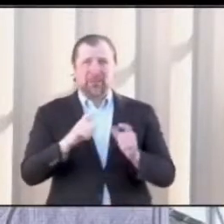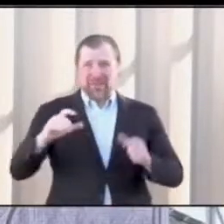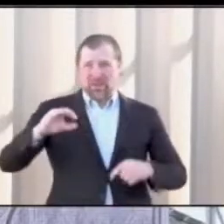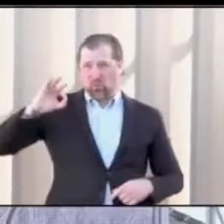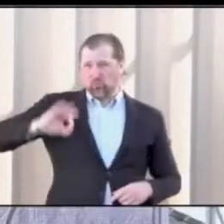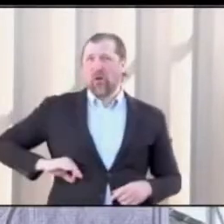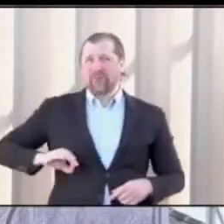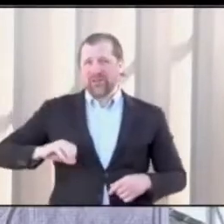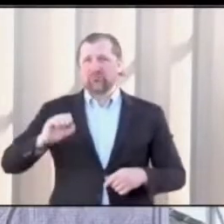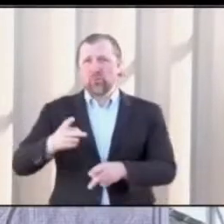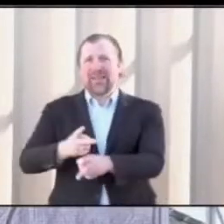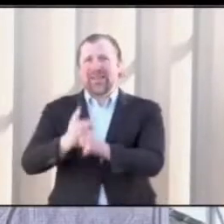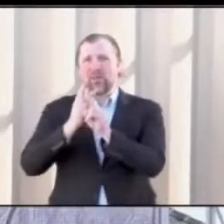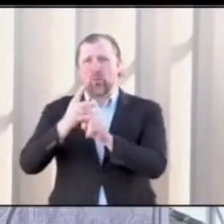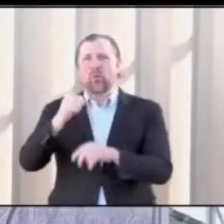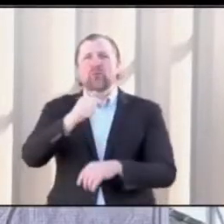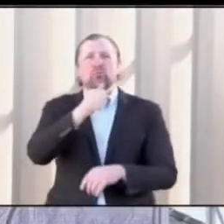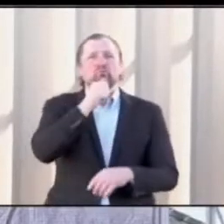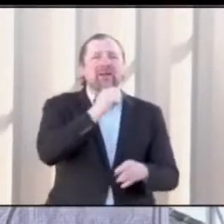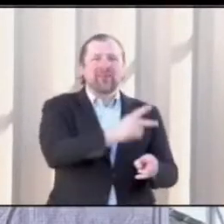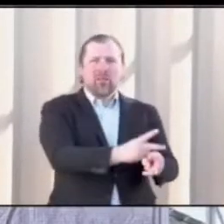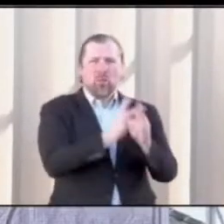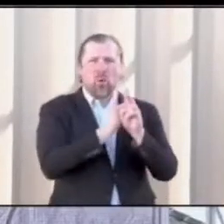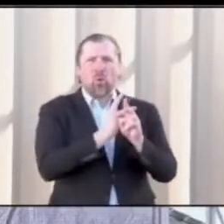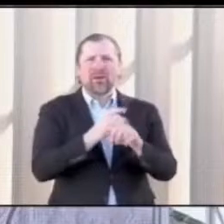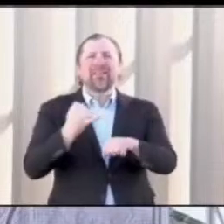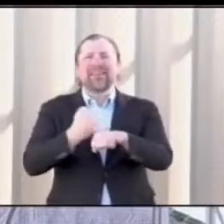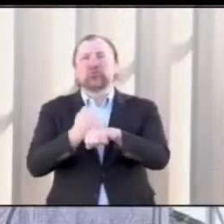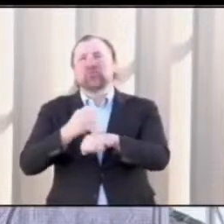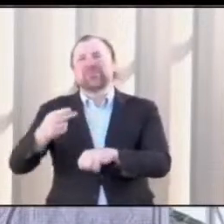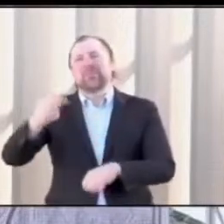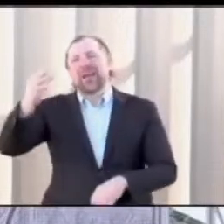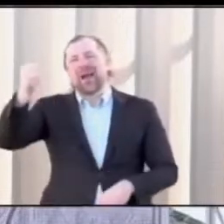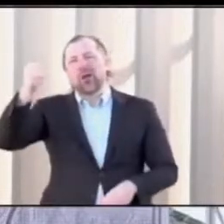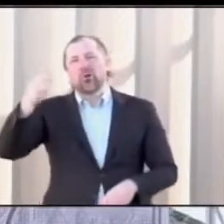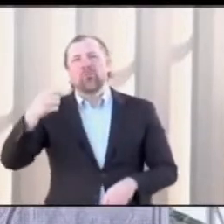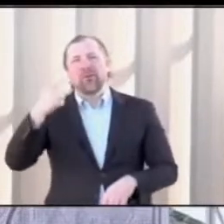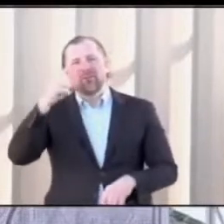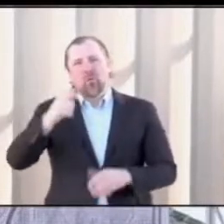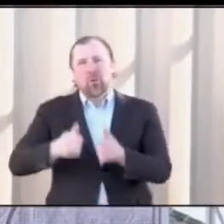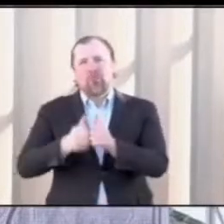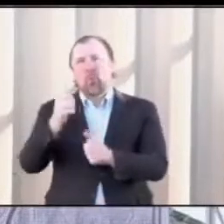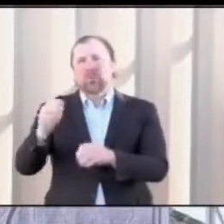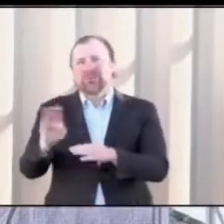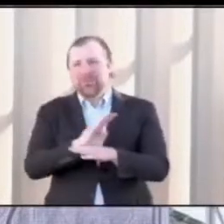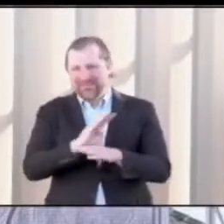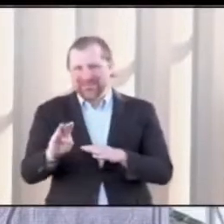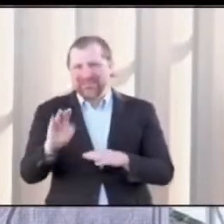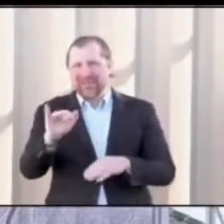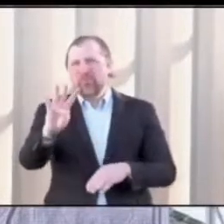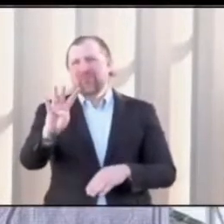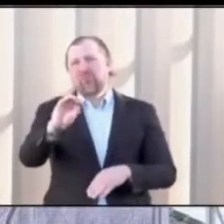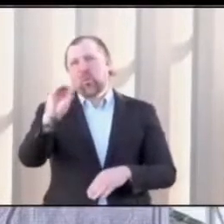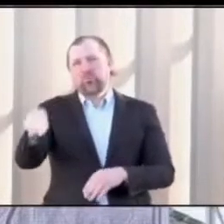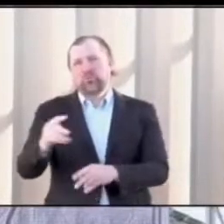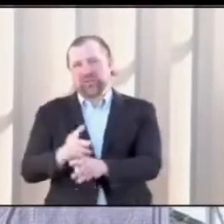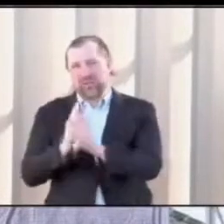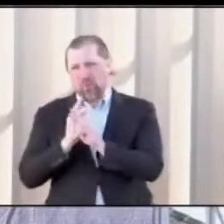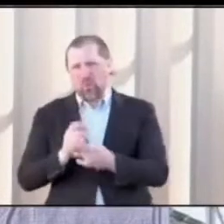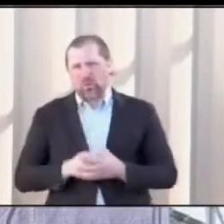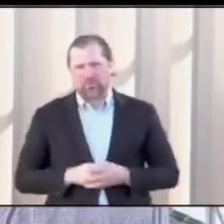you could get the loan from the private sector, the interest rate is higher. But for most businesses, it's going to be a 4% loan.